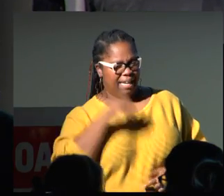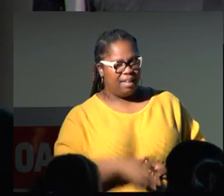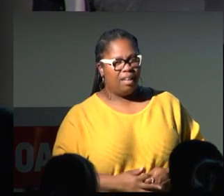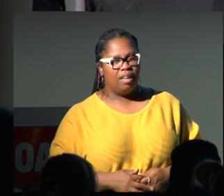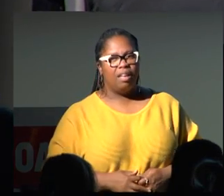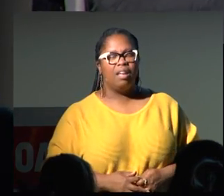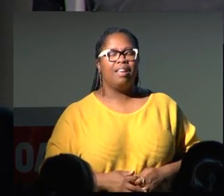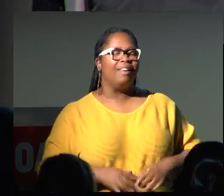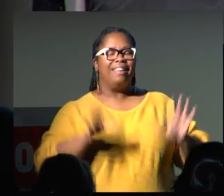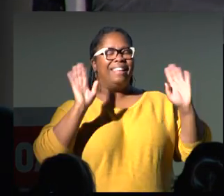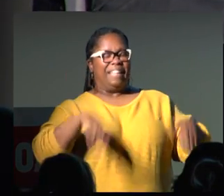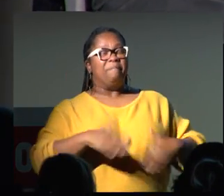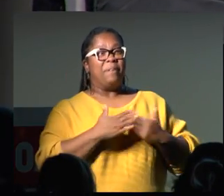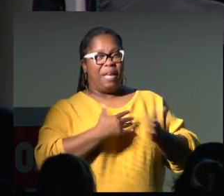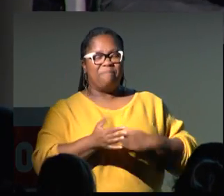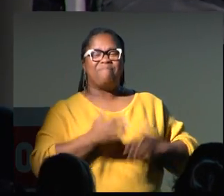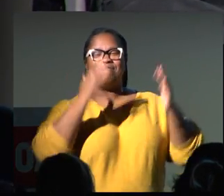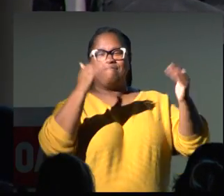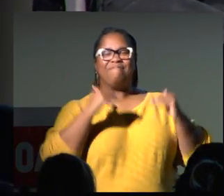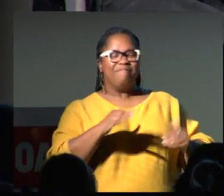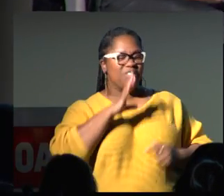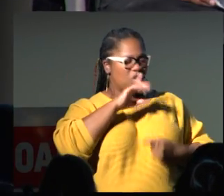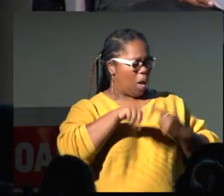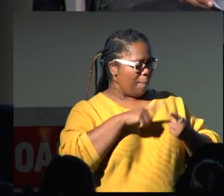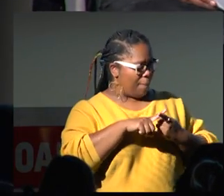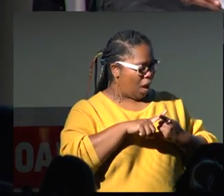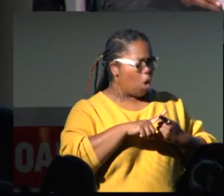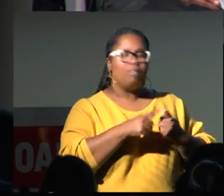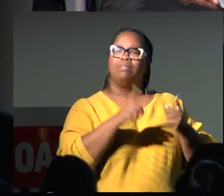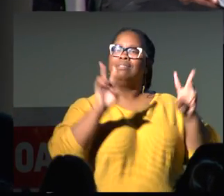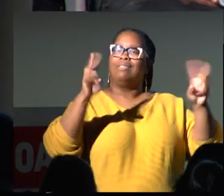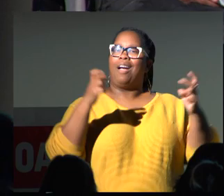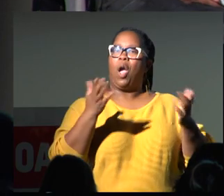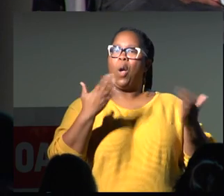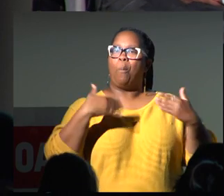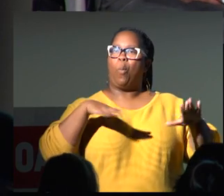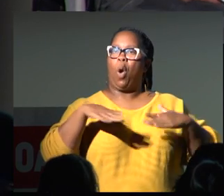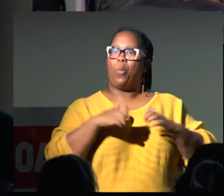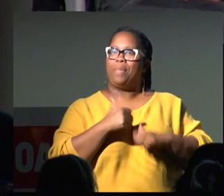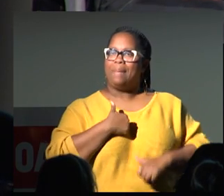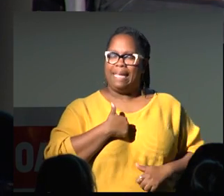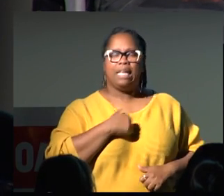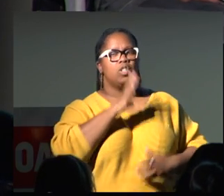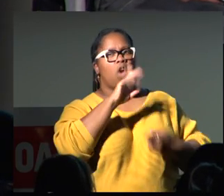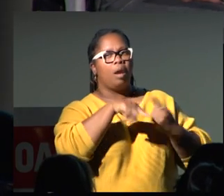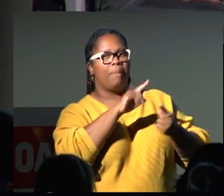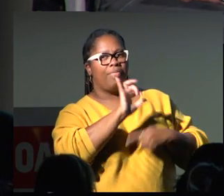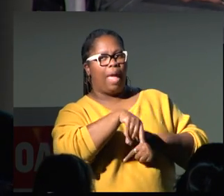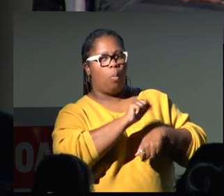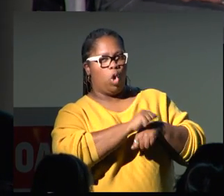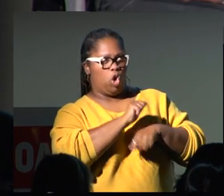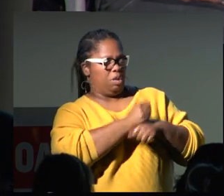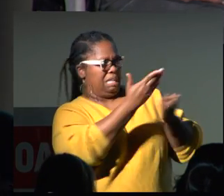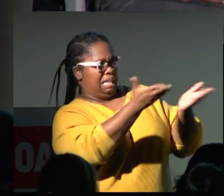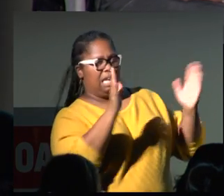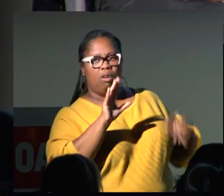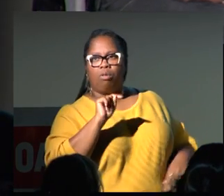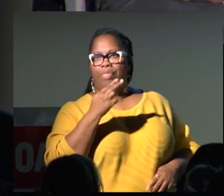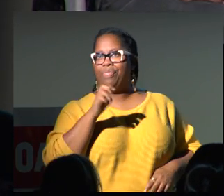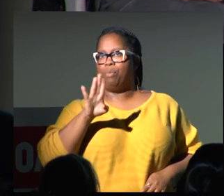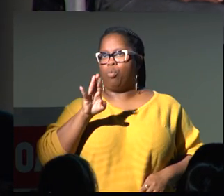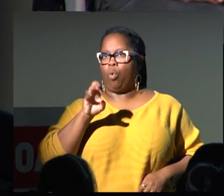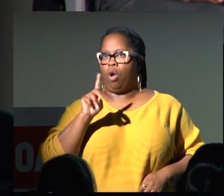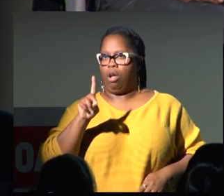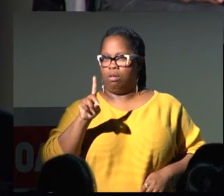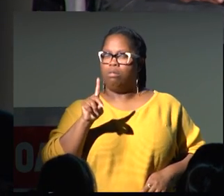Yeah. Oh, I've got 5 minutes. Okay, so let's talk about Come Walk With Me. I have a question about, yes, I want you to talk about the work. This is also in the broad. They bought two from that's that. That's right.